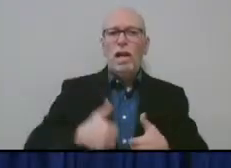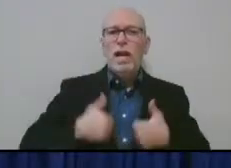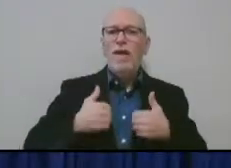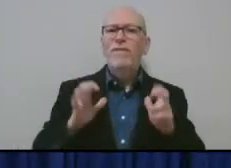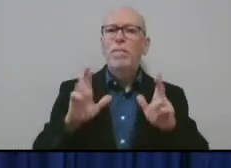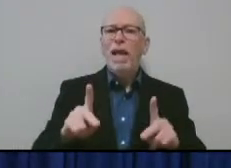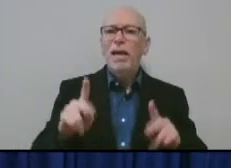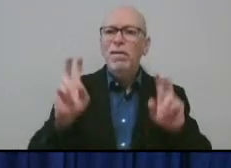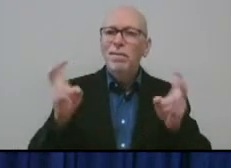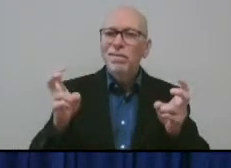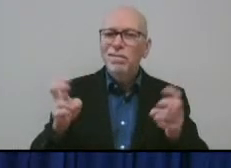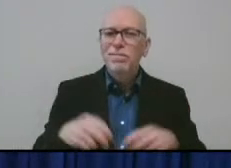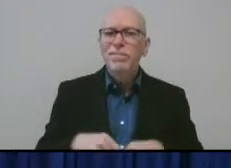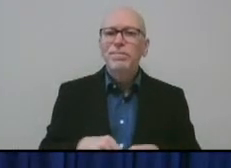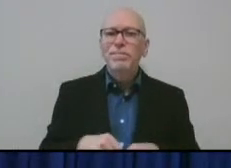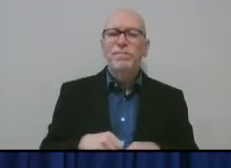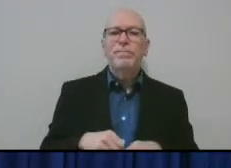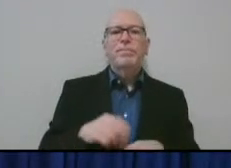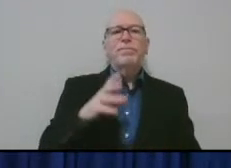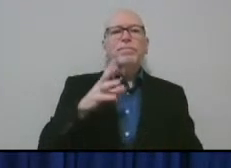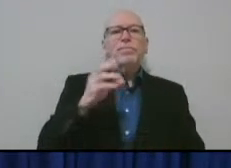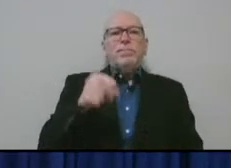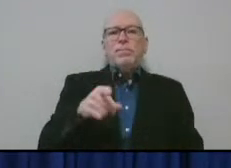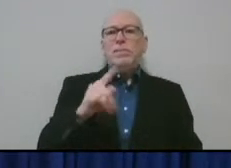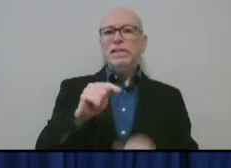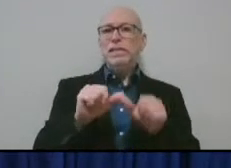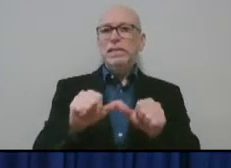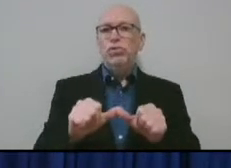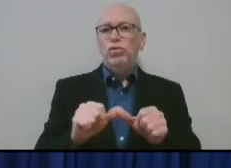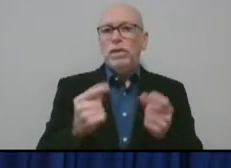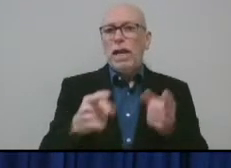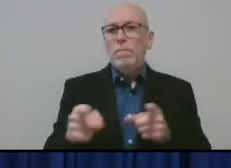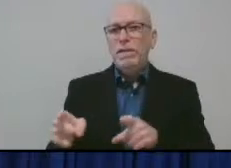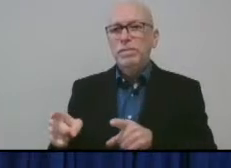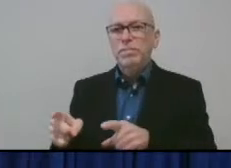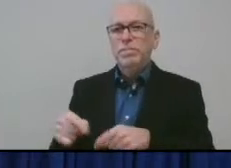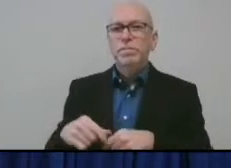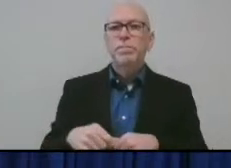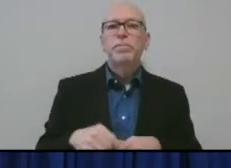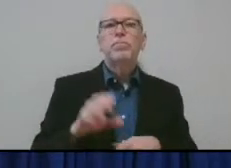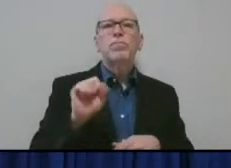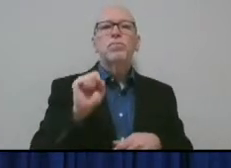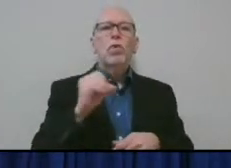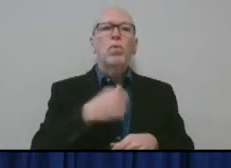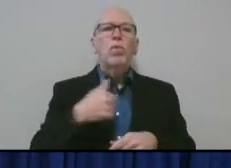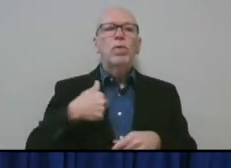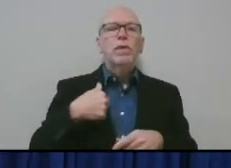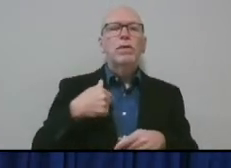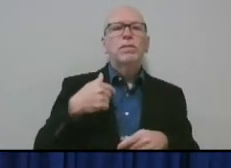And that seems to be, that's continuing to happen. And so we'll